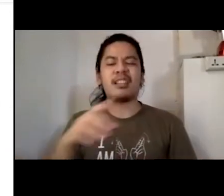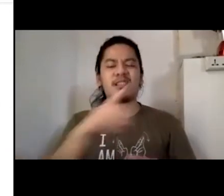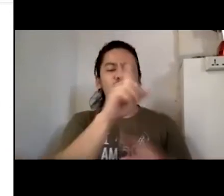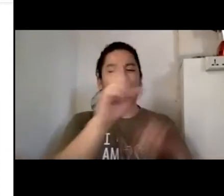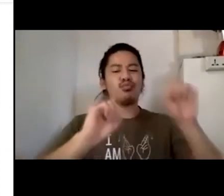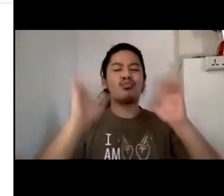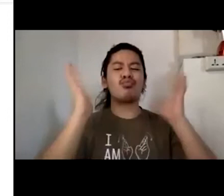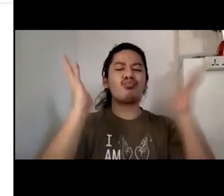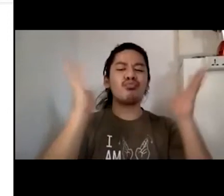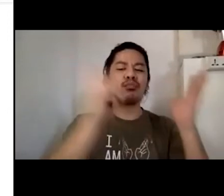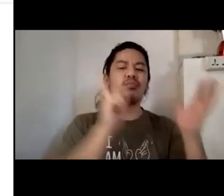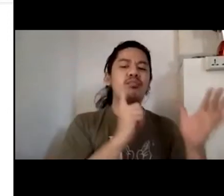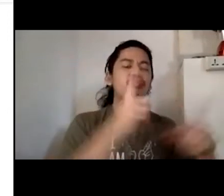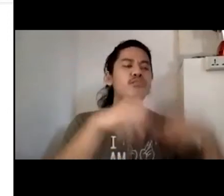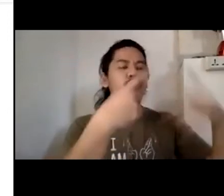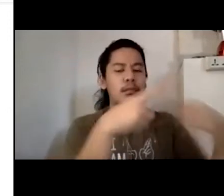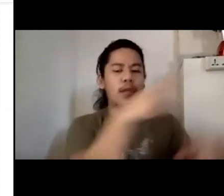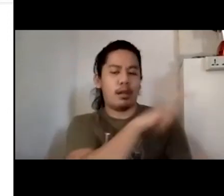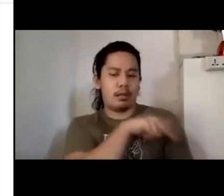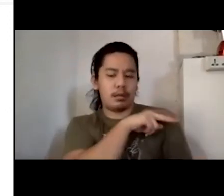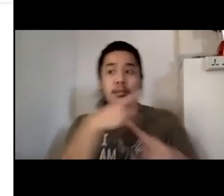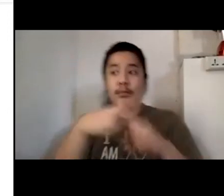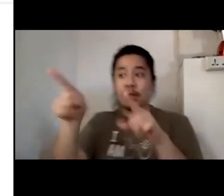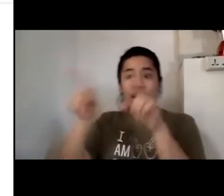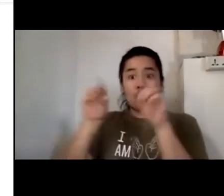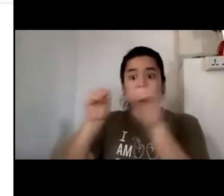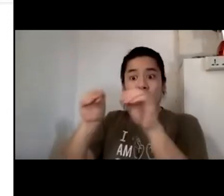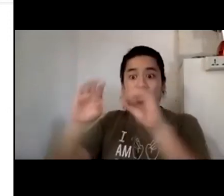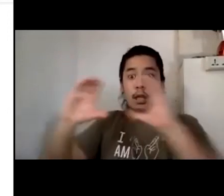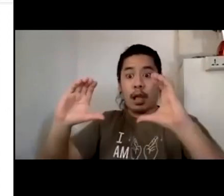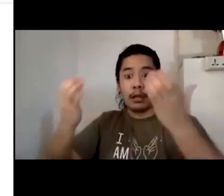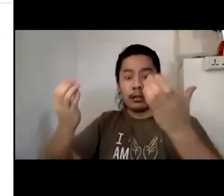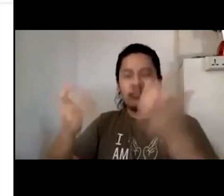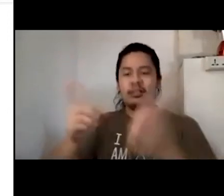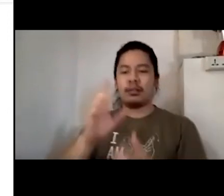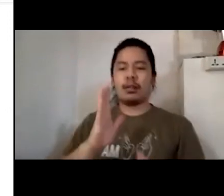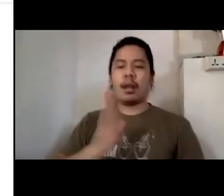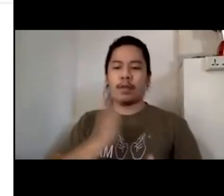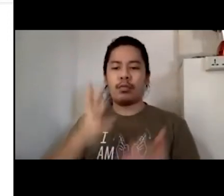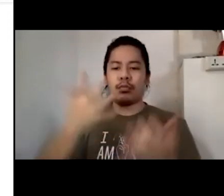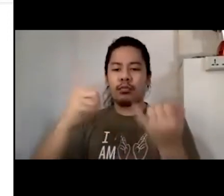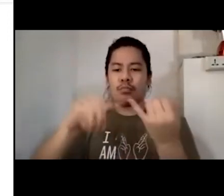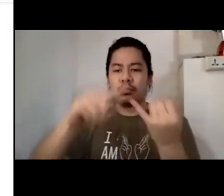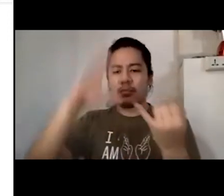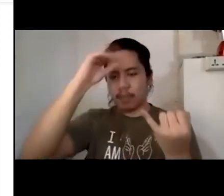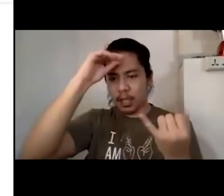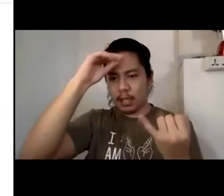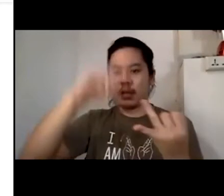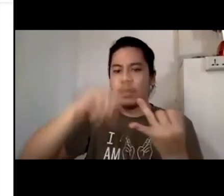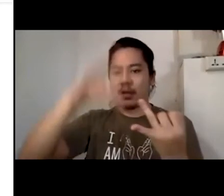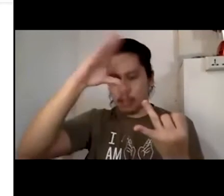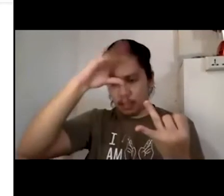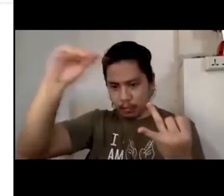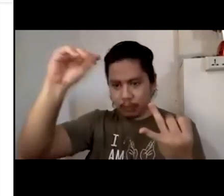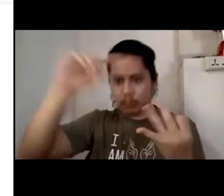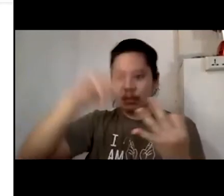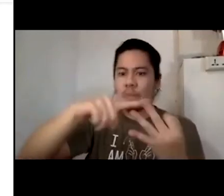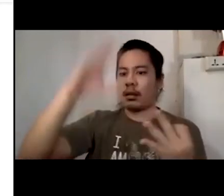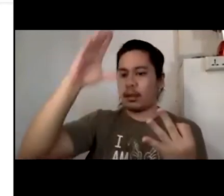we're just gonna make it into one sign, Okay, because a lot of the time when we're chatting during class,